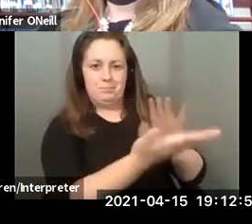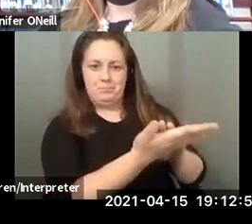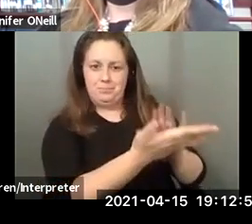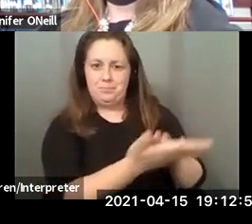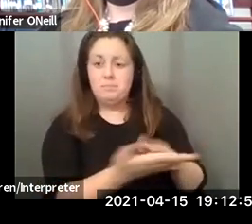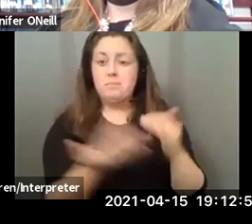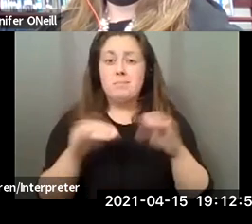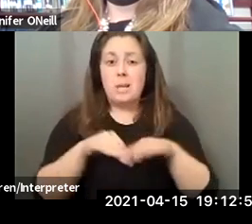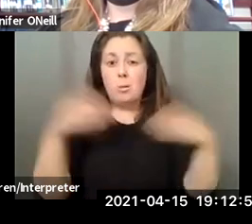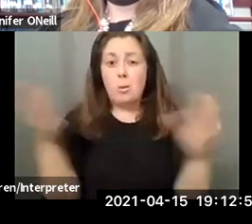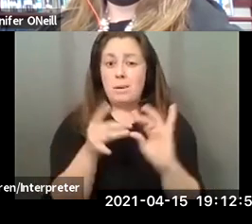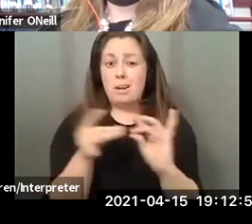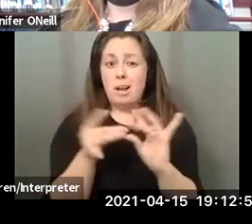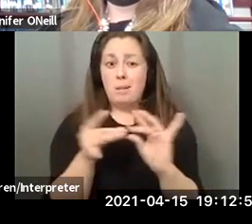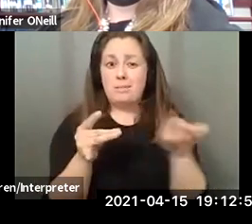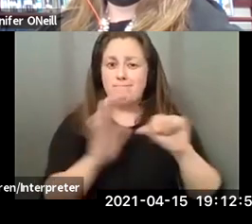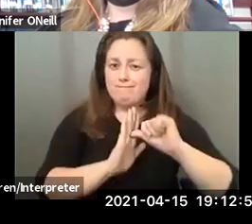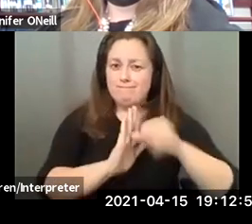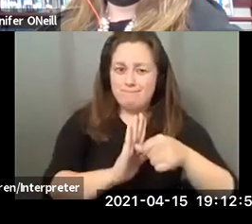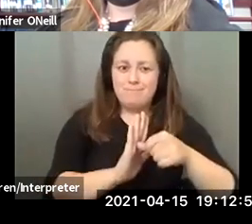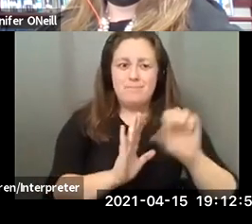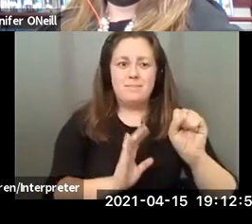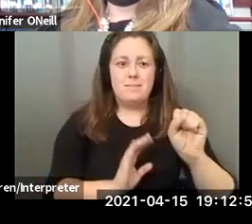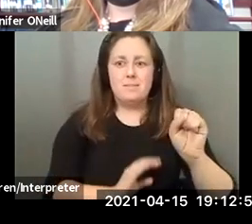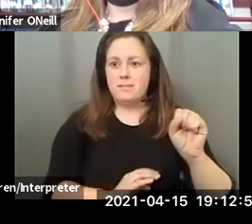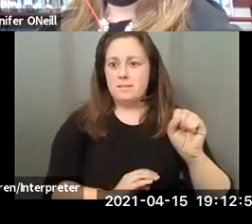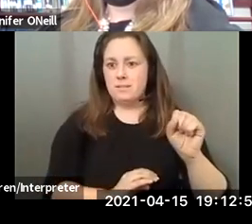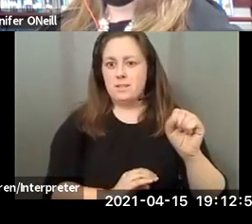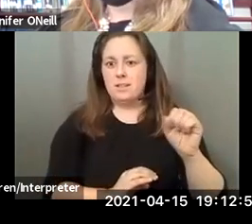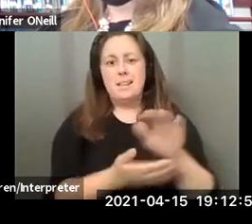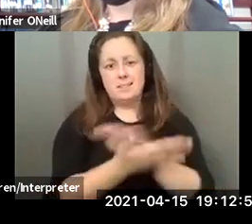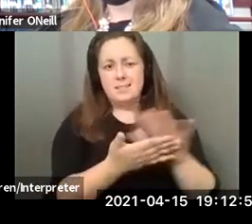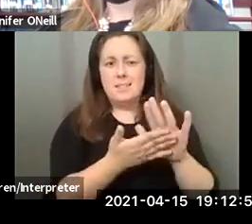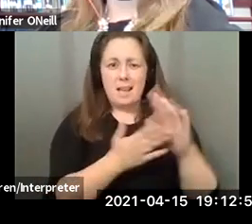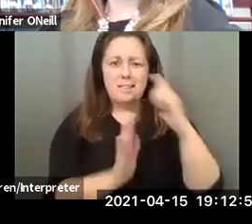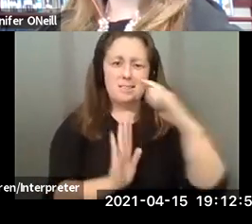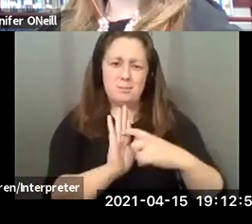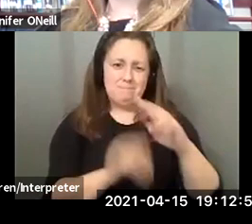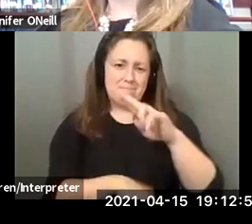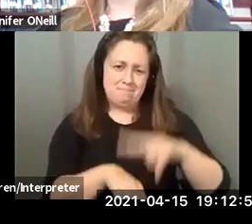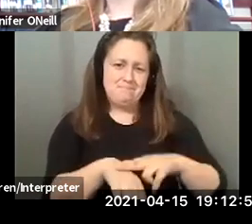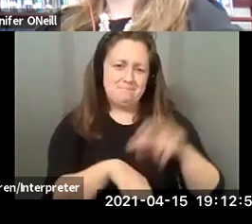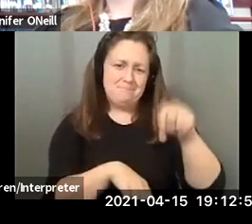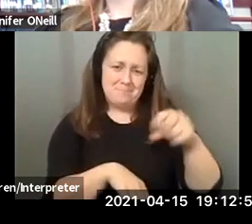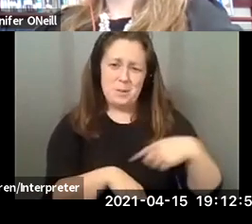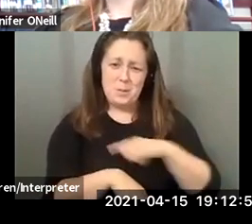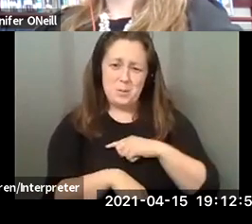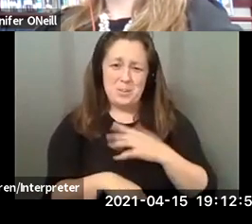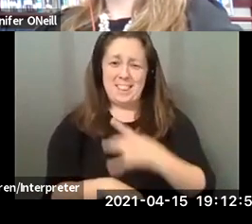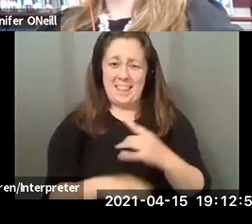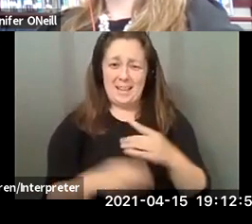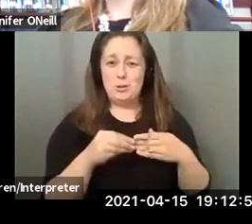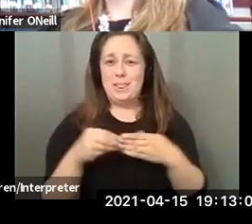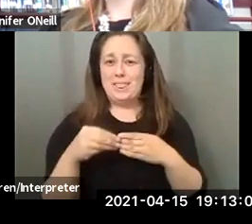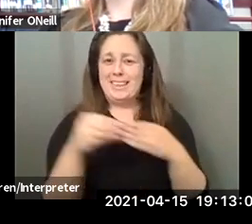I think I would just reiterate what you just said. I mean, it's nice to be recognized. As you know, we kind of always say that we like to be a leading district. And I think